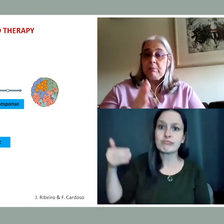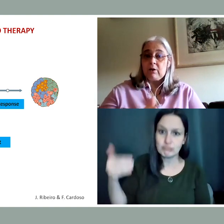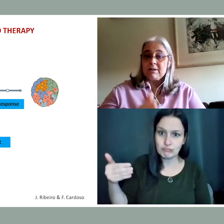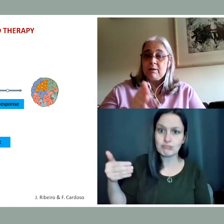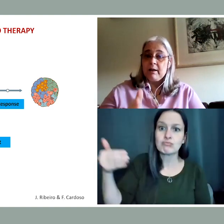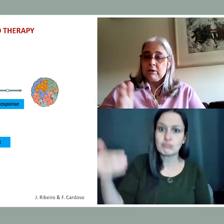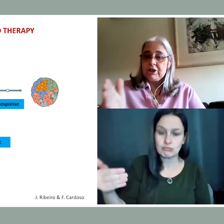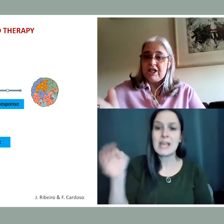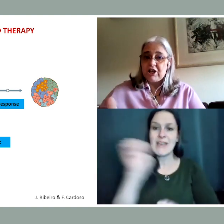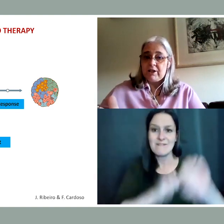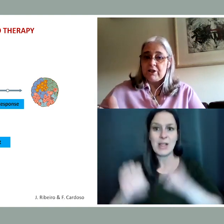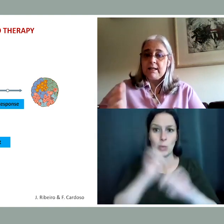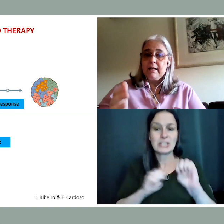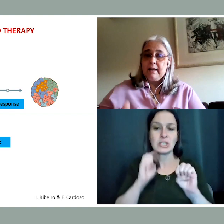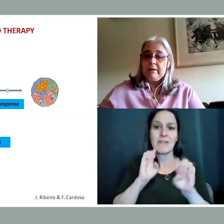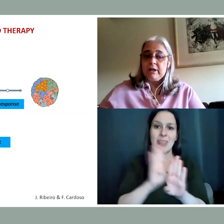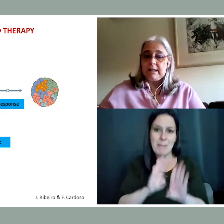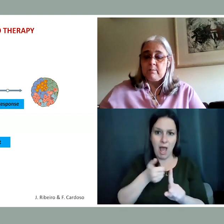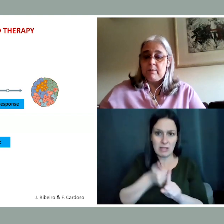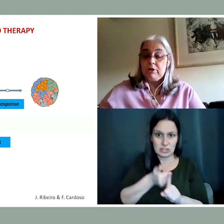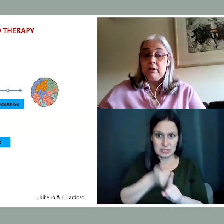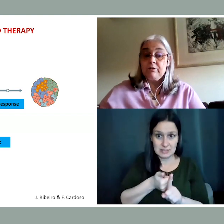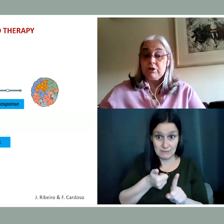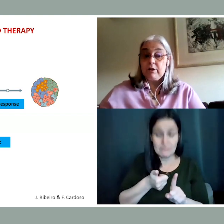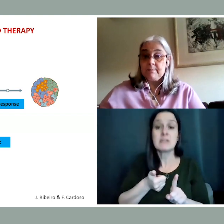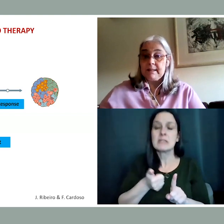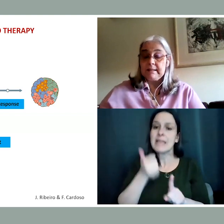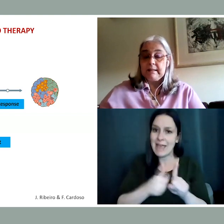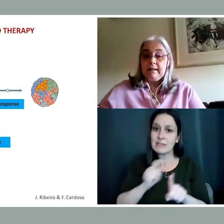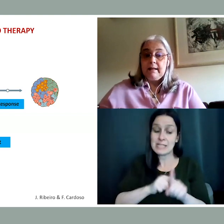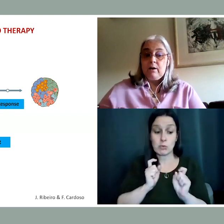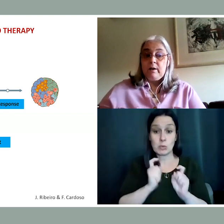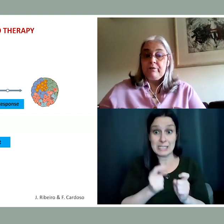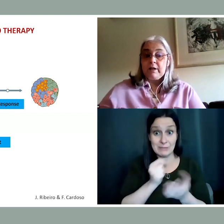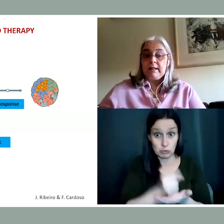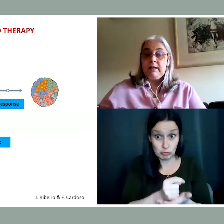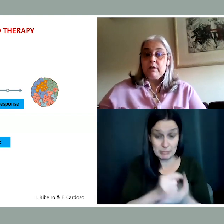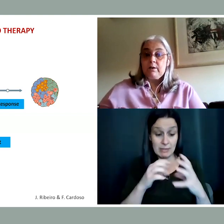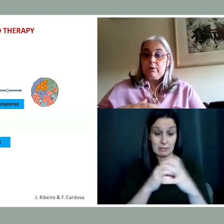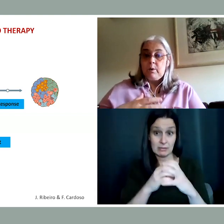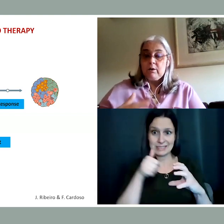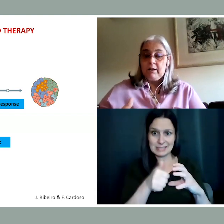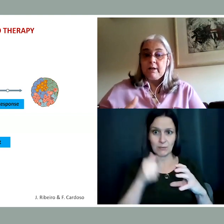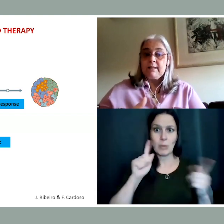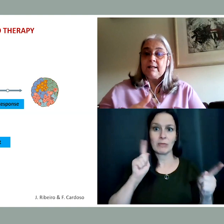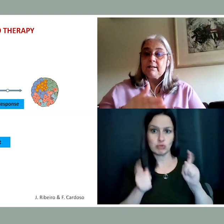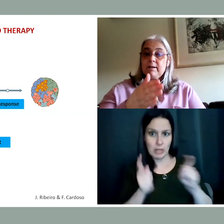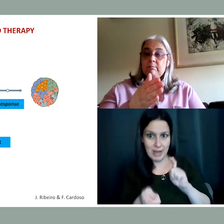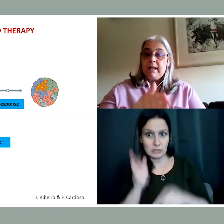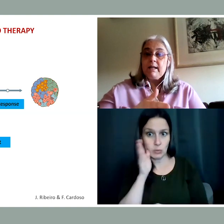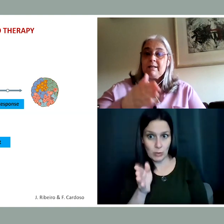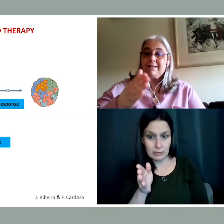biology, because the biology changes every time you give a treatment. However, I think we all agree